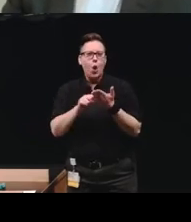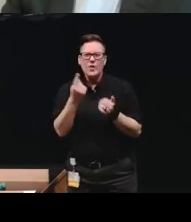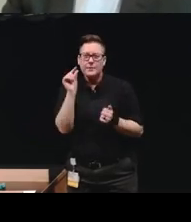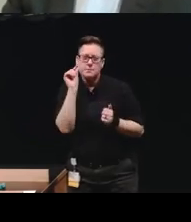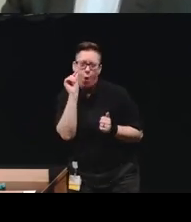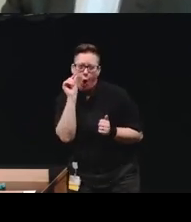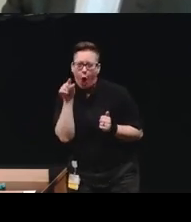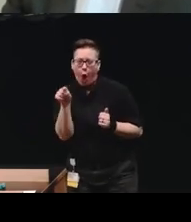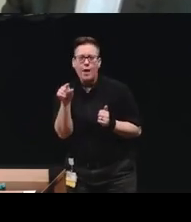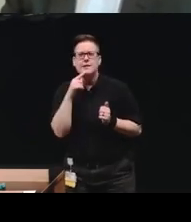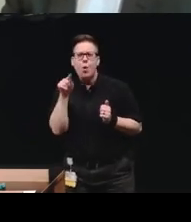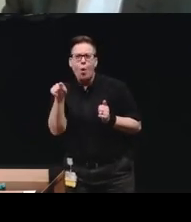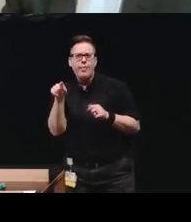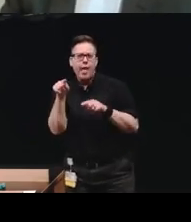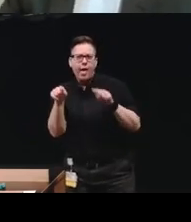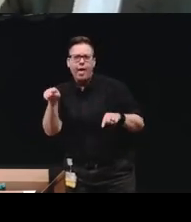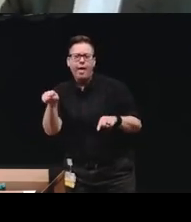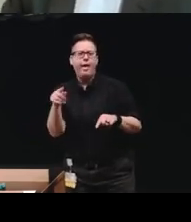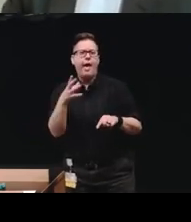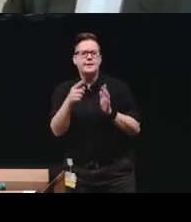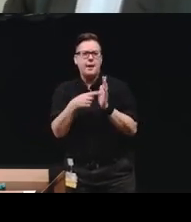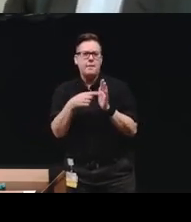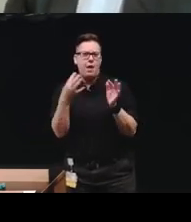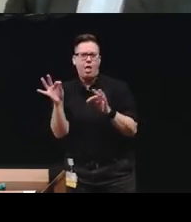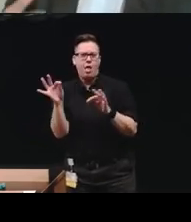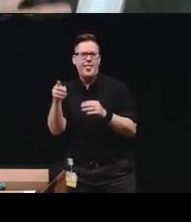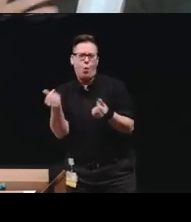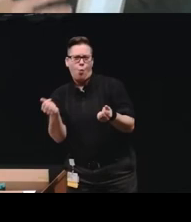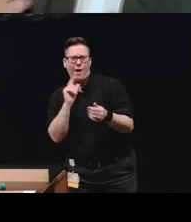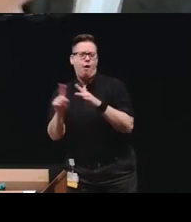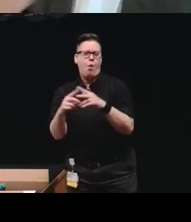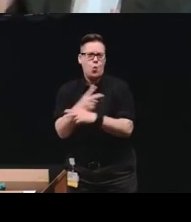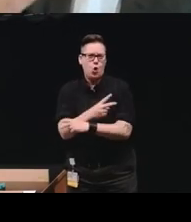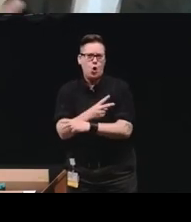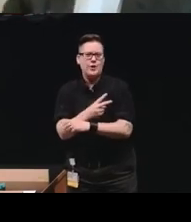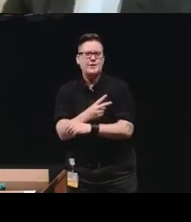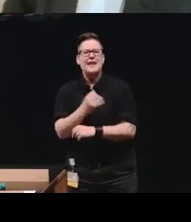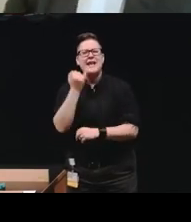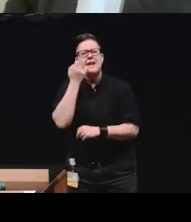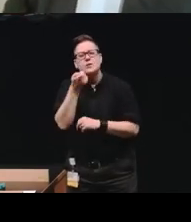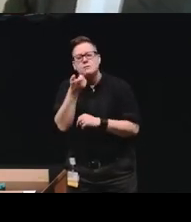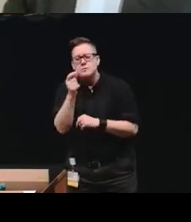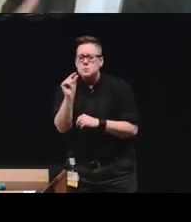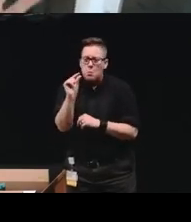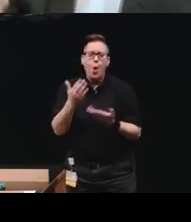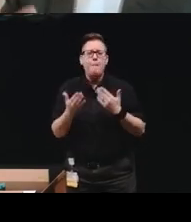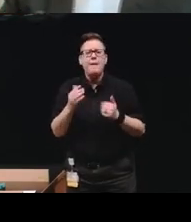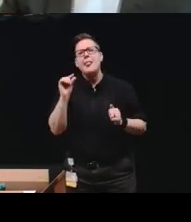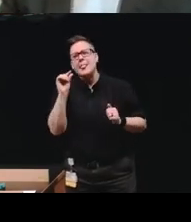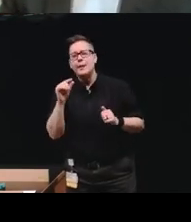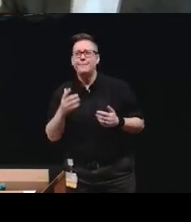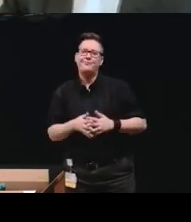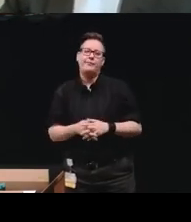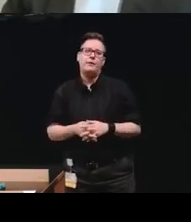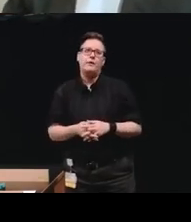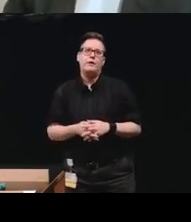of variability and distractibility. And that subtle, well, maybe there was a little bit of this. So I guess this